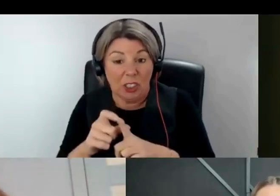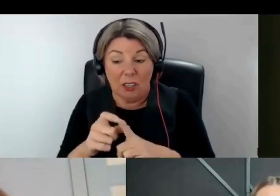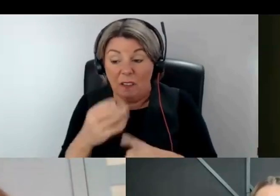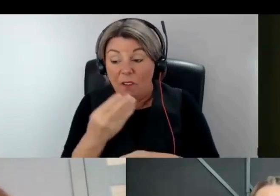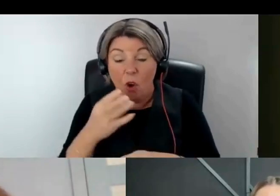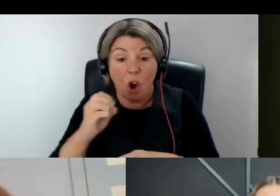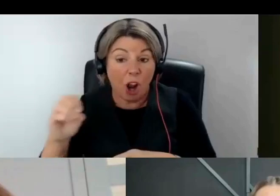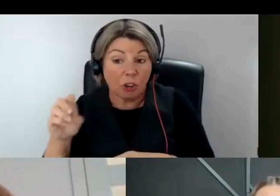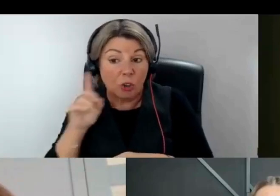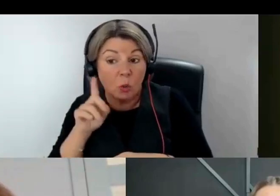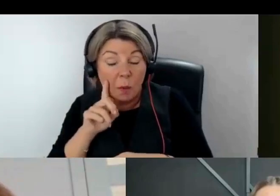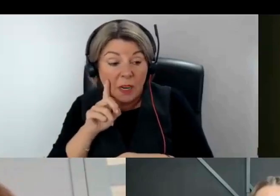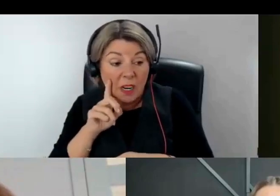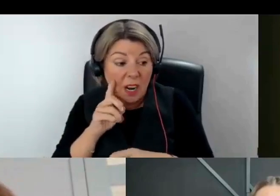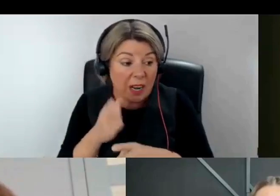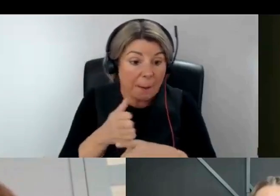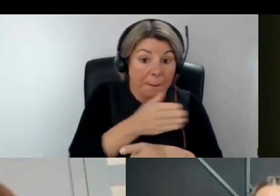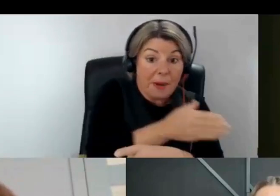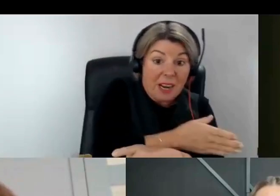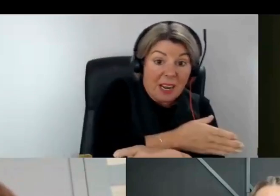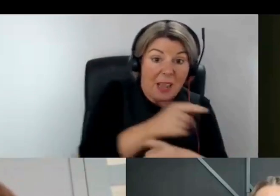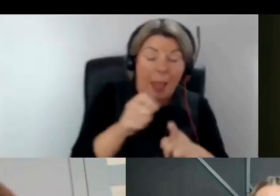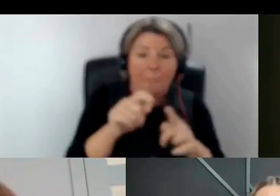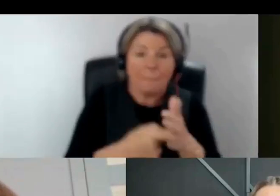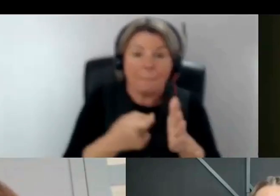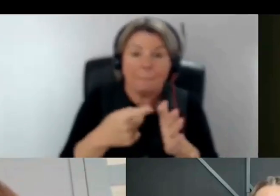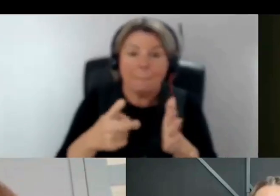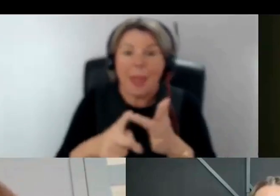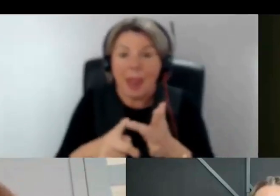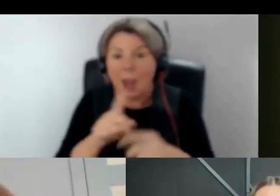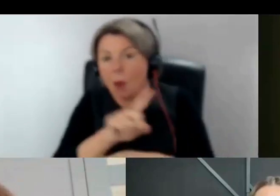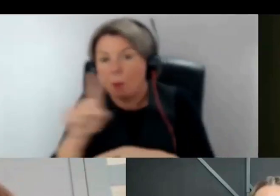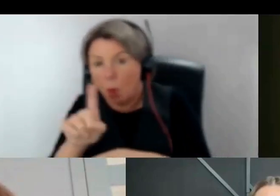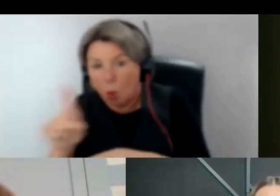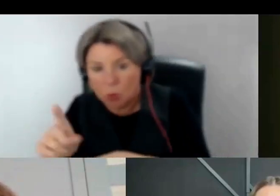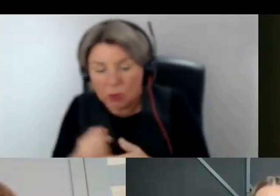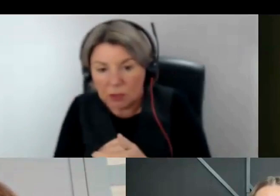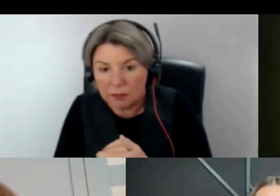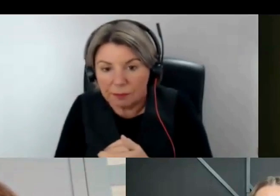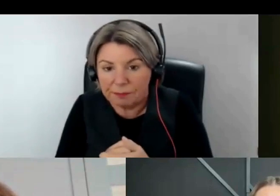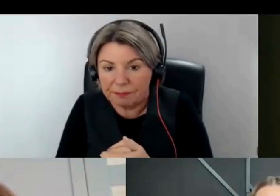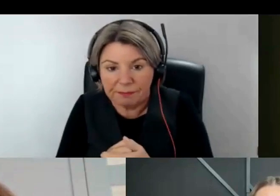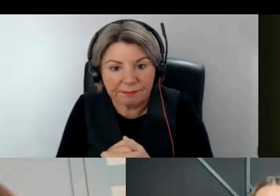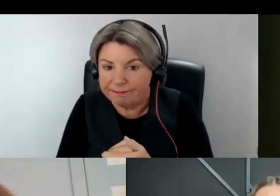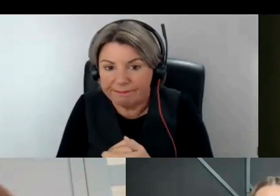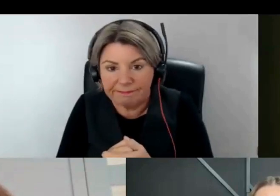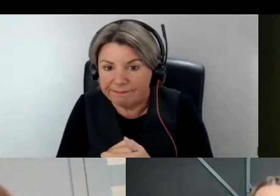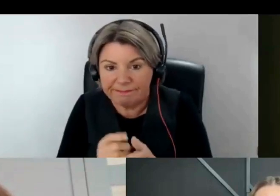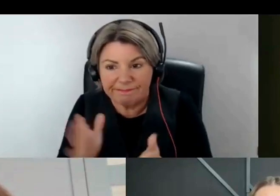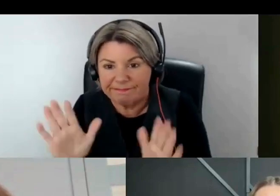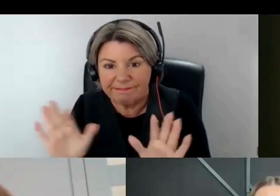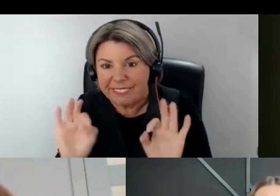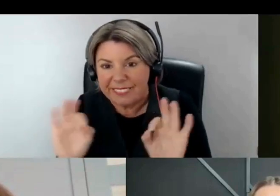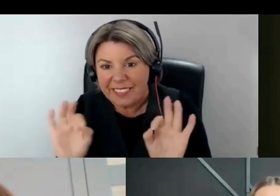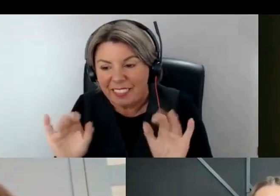without pre, peri, post menopause symptoms. Actually, there didn't seem to be an association between ADHD diagnosis and